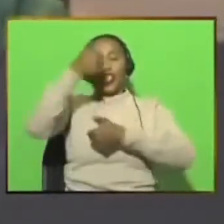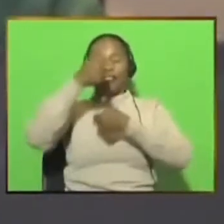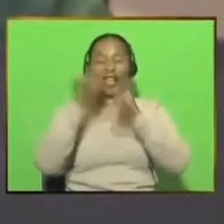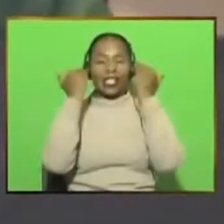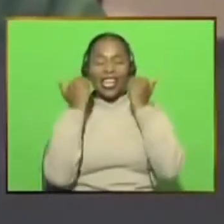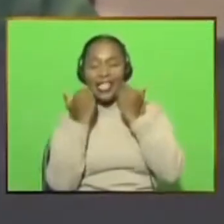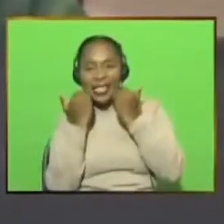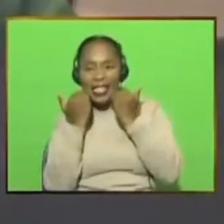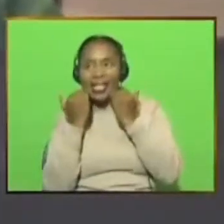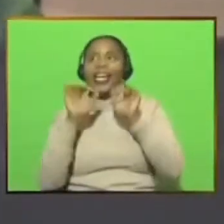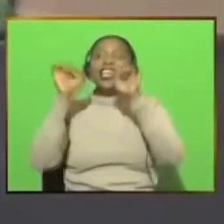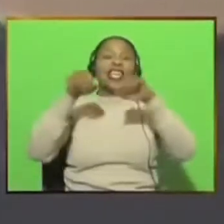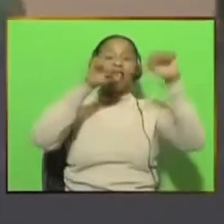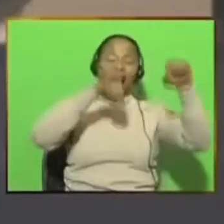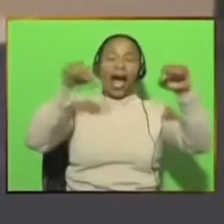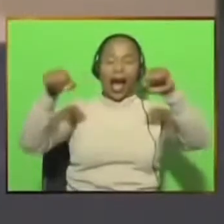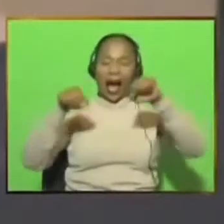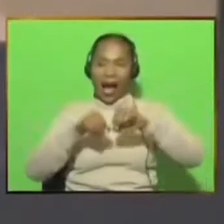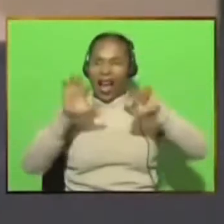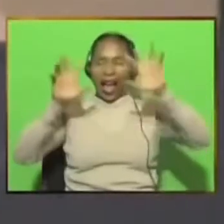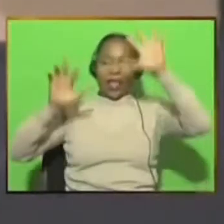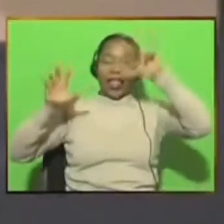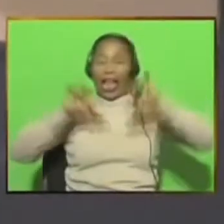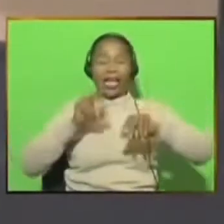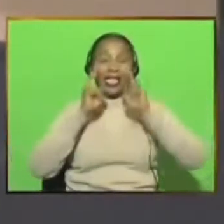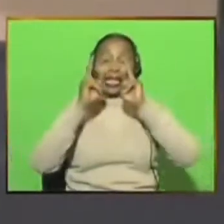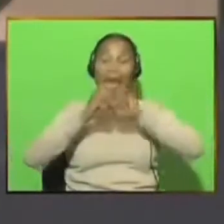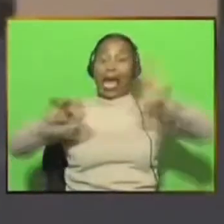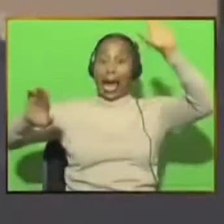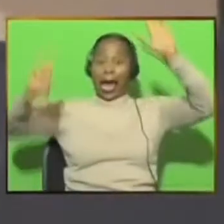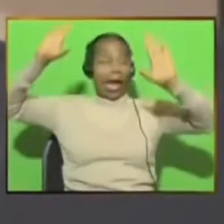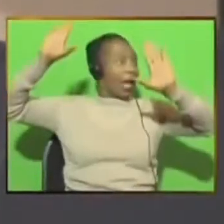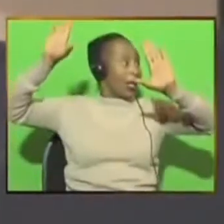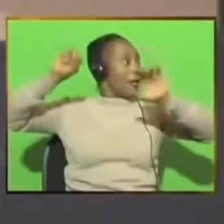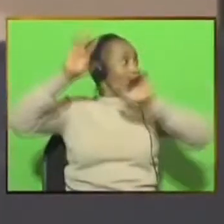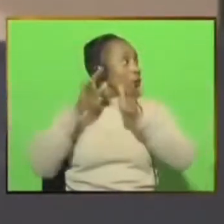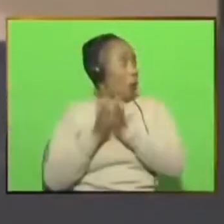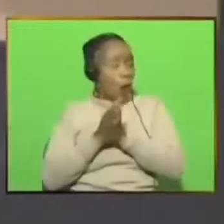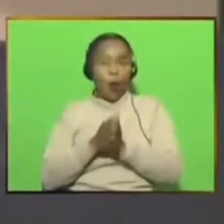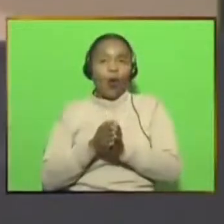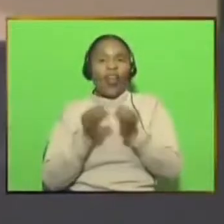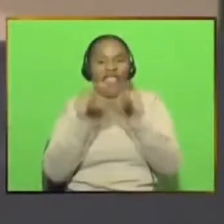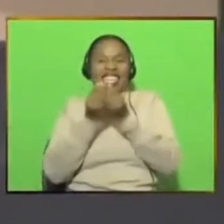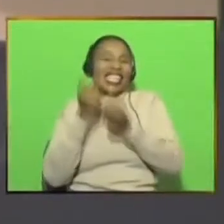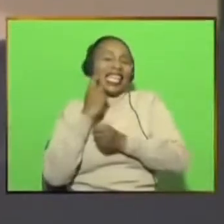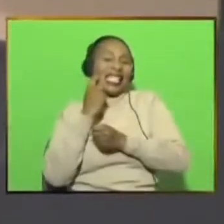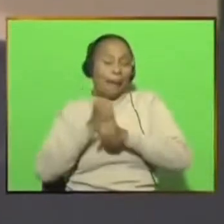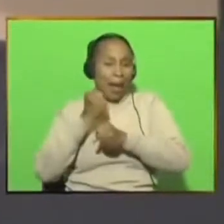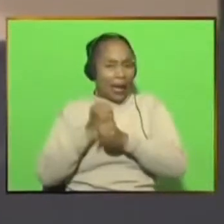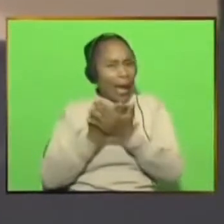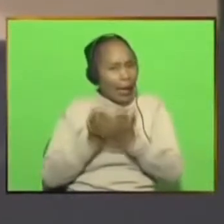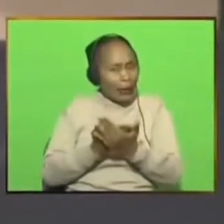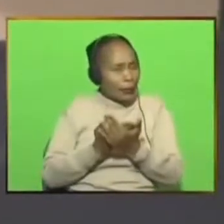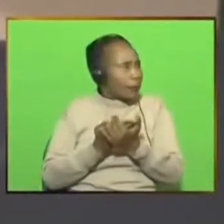Are we done with all the parties? Chief Justice, Yes. the National Colored Congress will be represented by Sakina